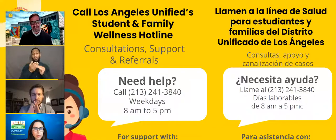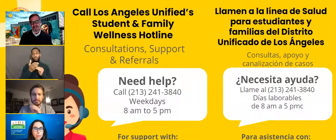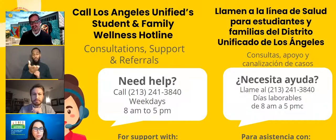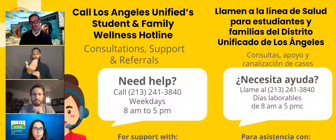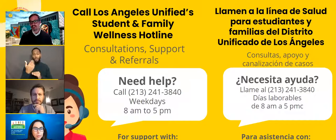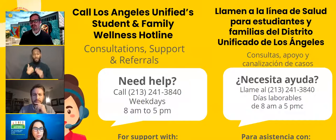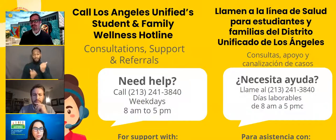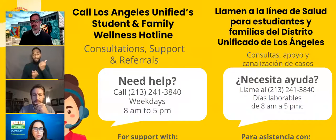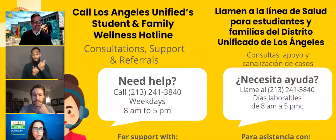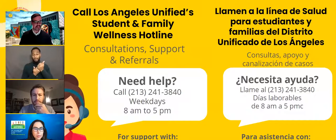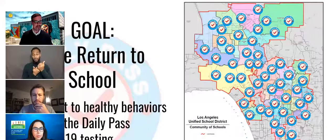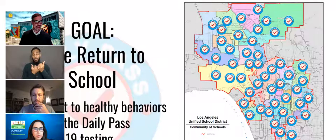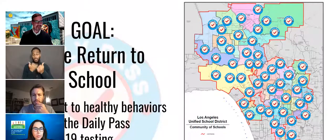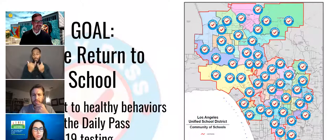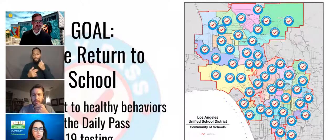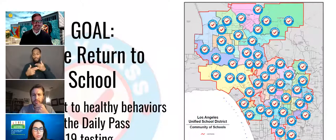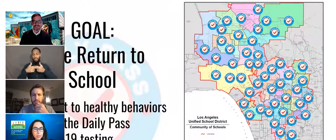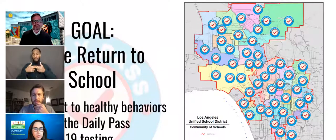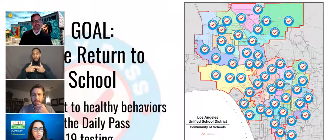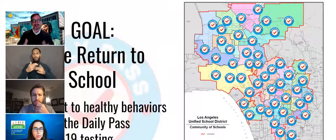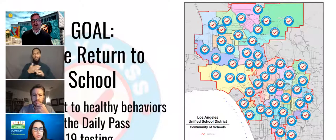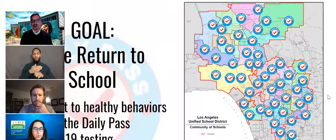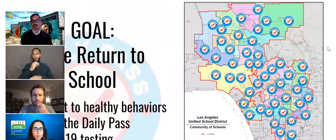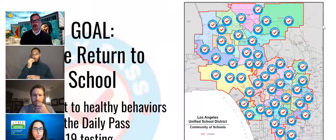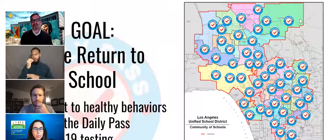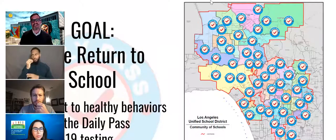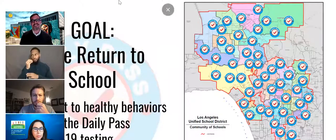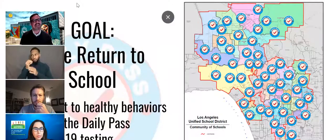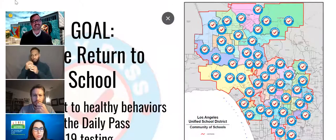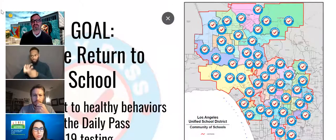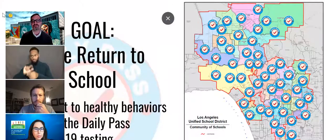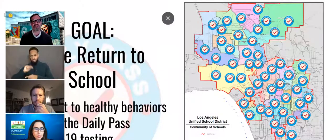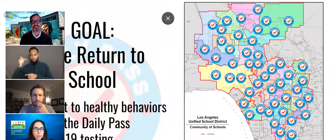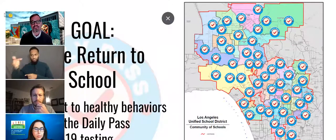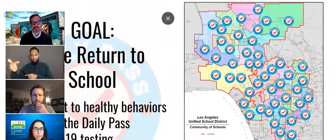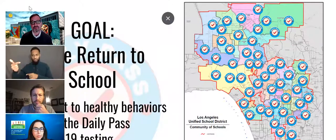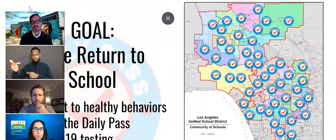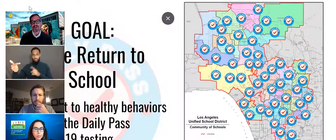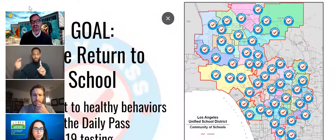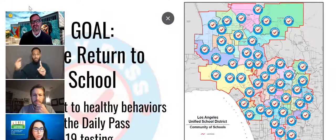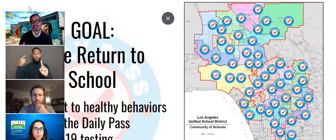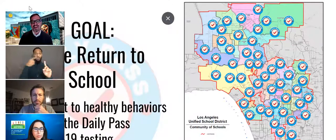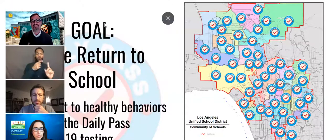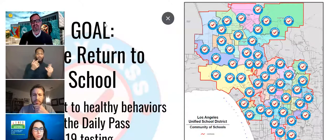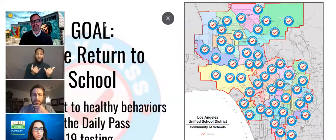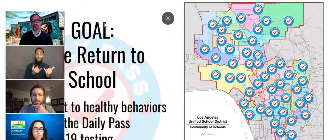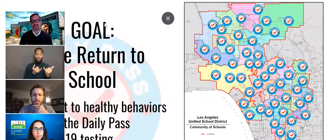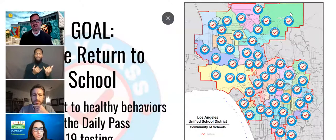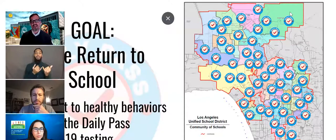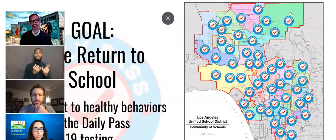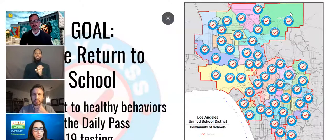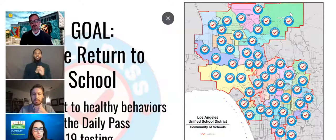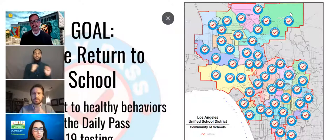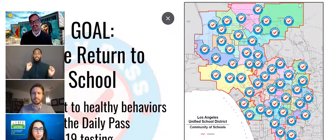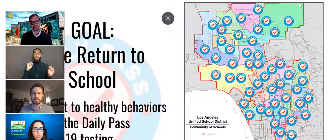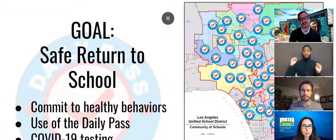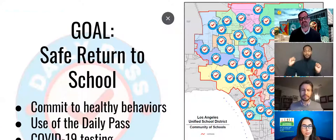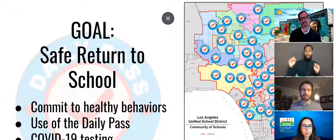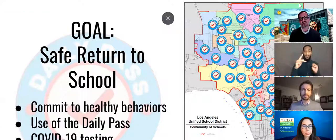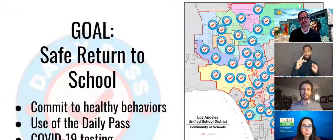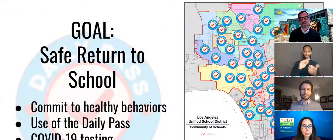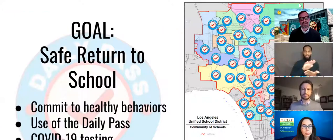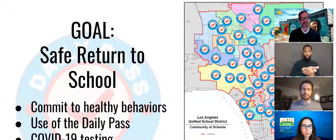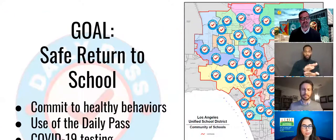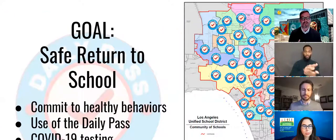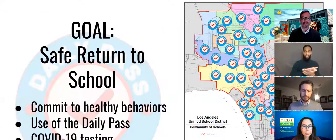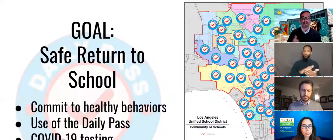final slide I'll share before turning it back over is, our goal is that safe return to school, doing everything we can to be as ready as